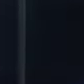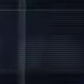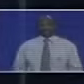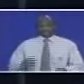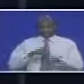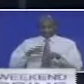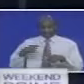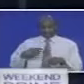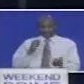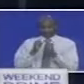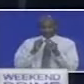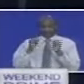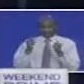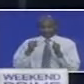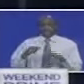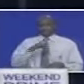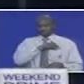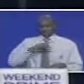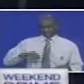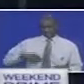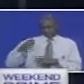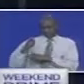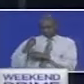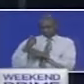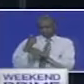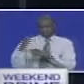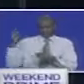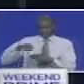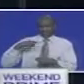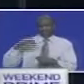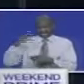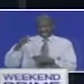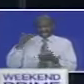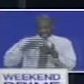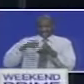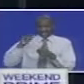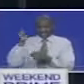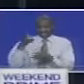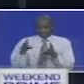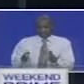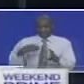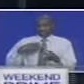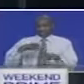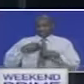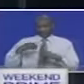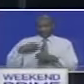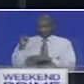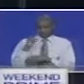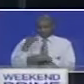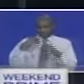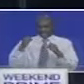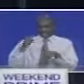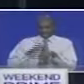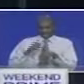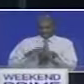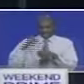Time now for the sports news. The Queen's baton relay arrived in the country early today and was received by President Uhuru Kenyatta at State